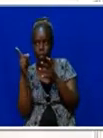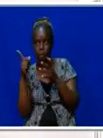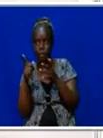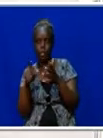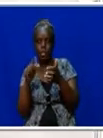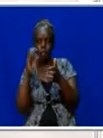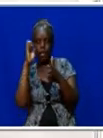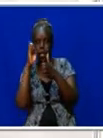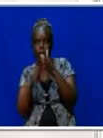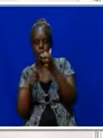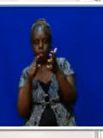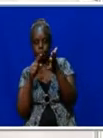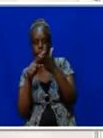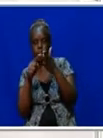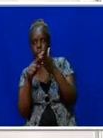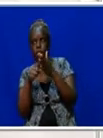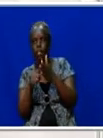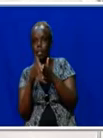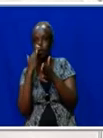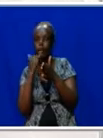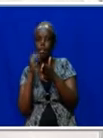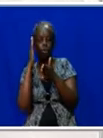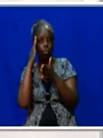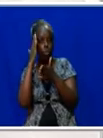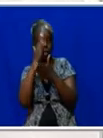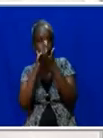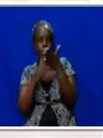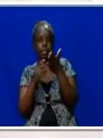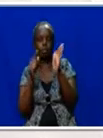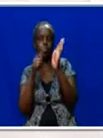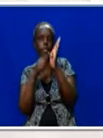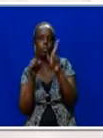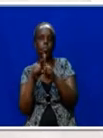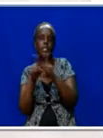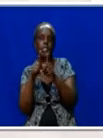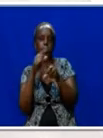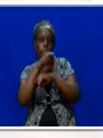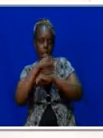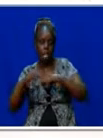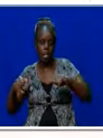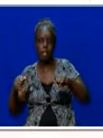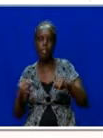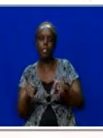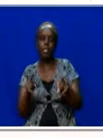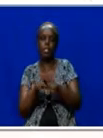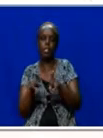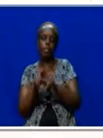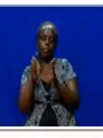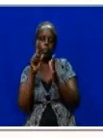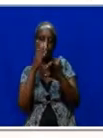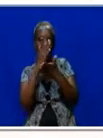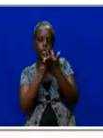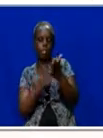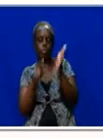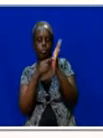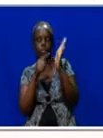end point, and I want to find the middle point of that line. The middle point will be here, and this is